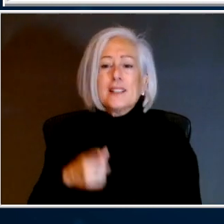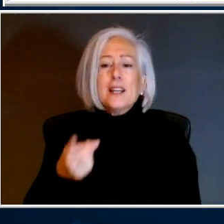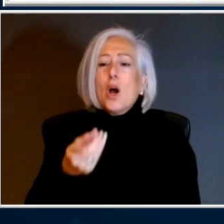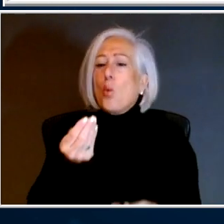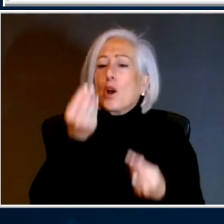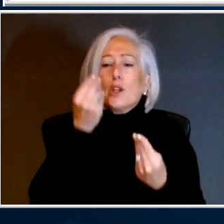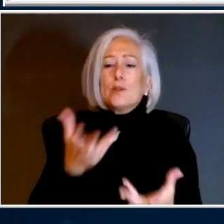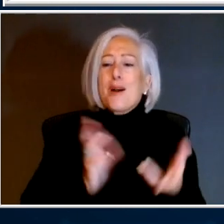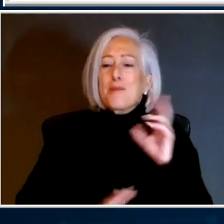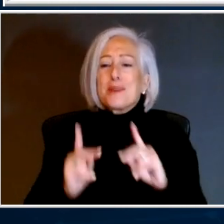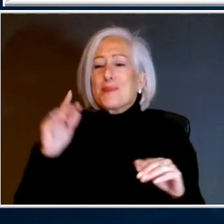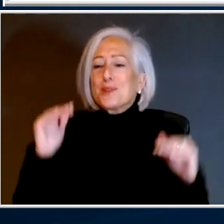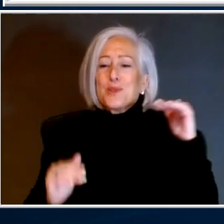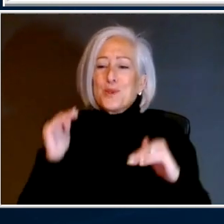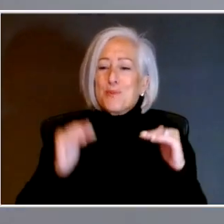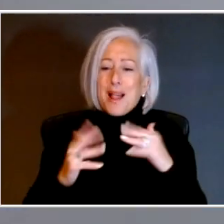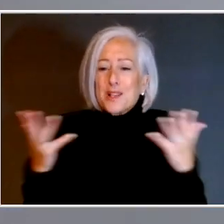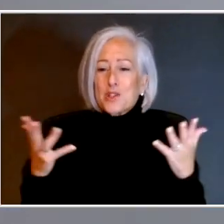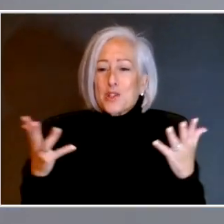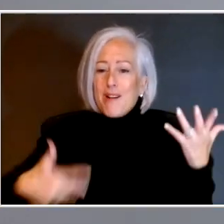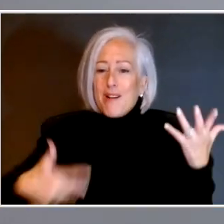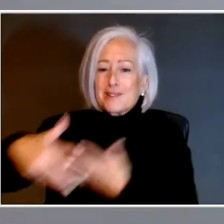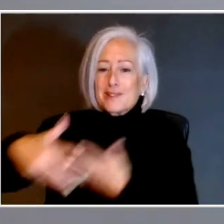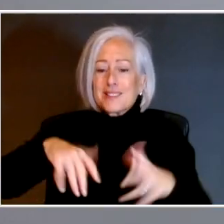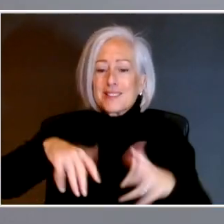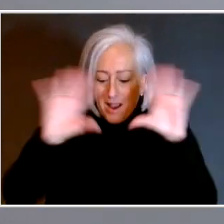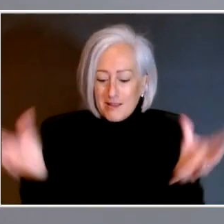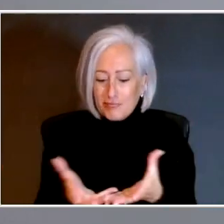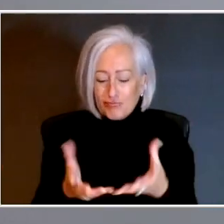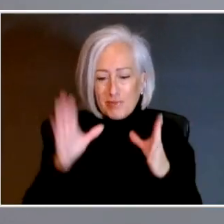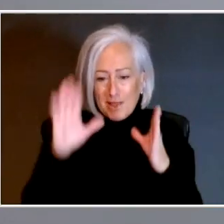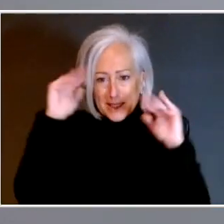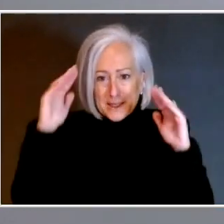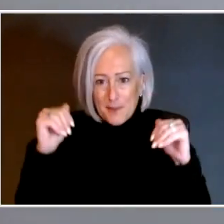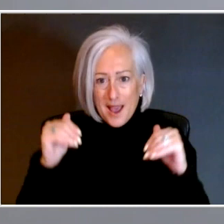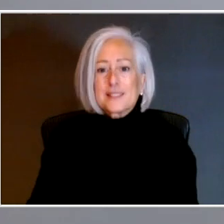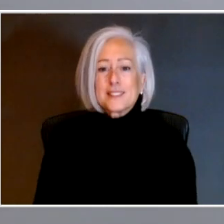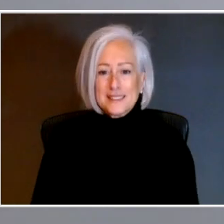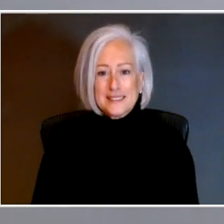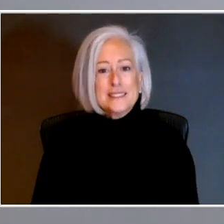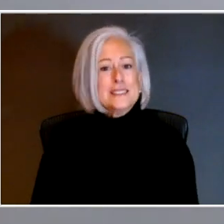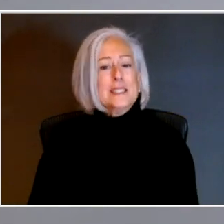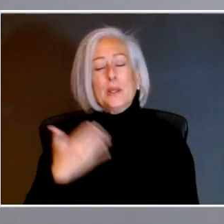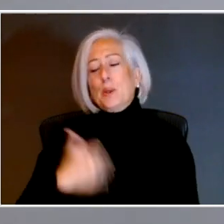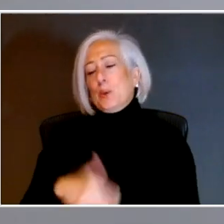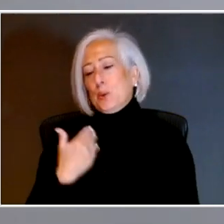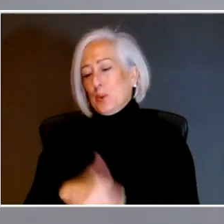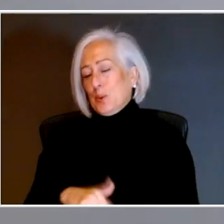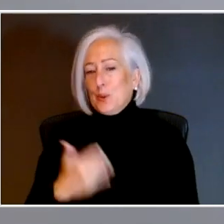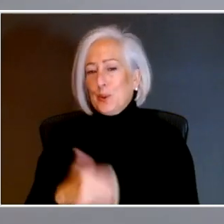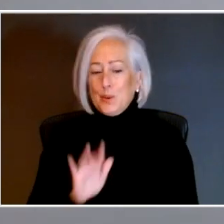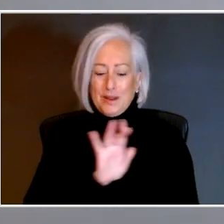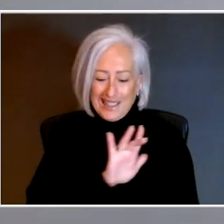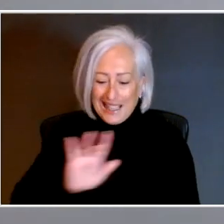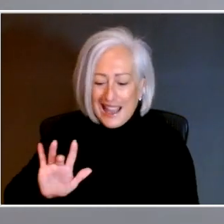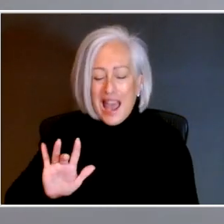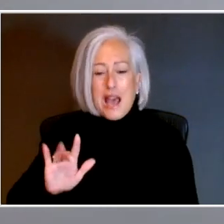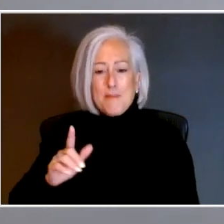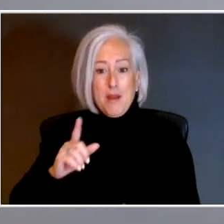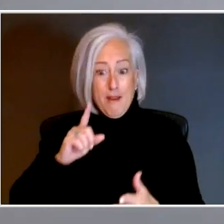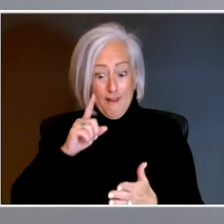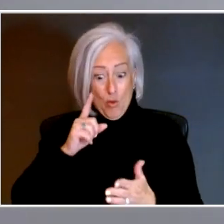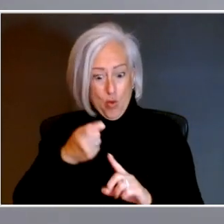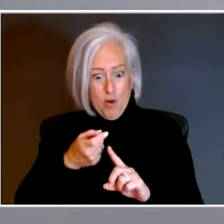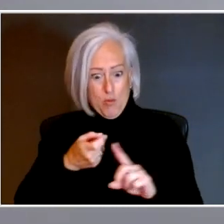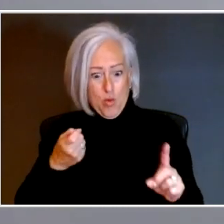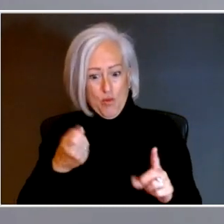and what their sport demands? Yeah, so there's totally a gap between, what a female is expected to look like